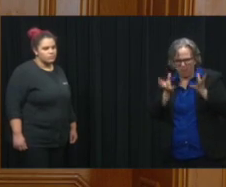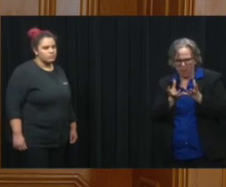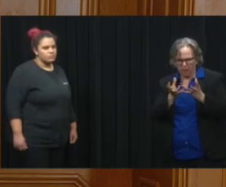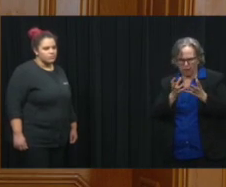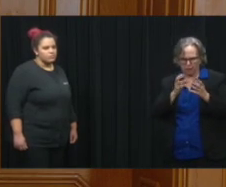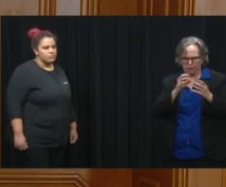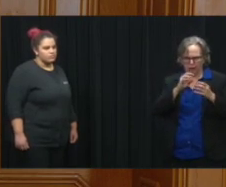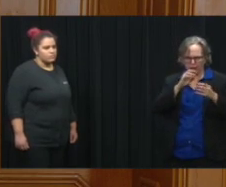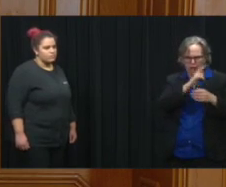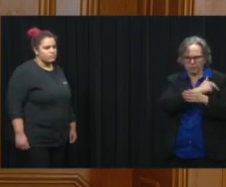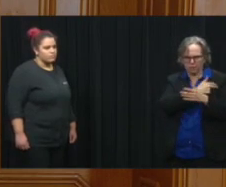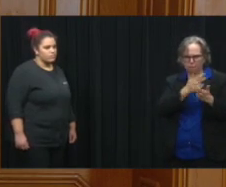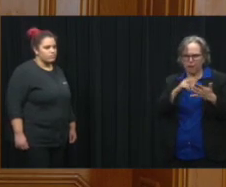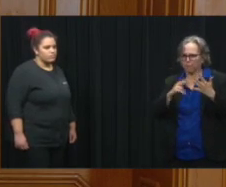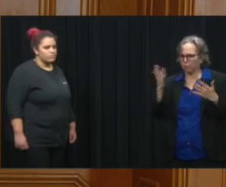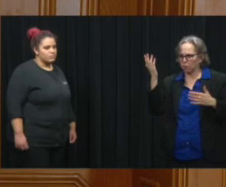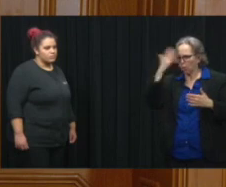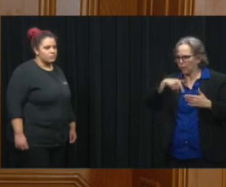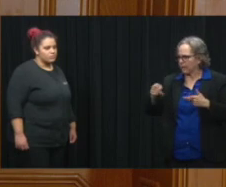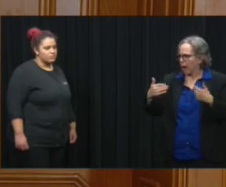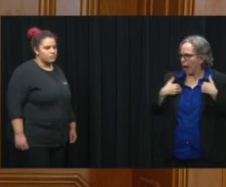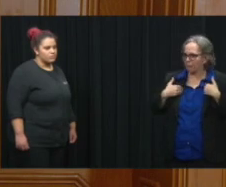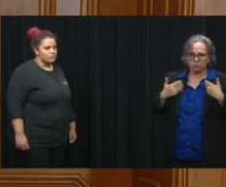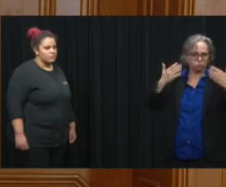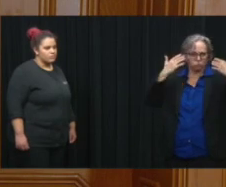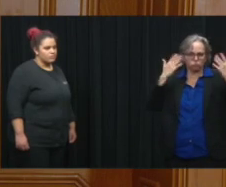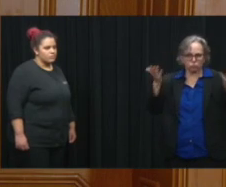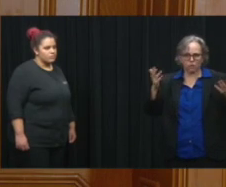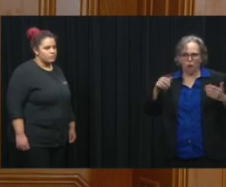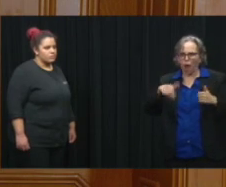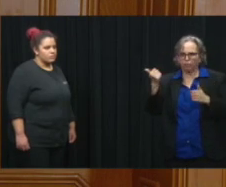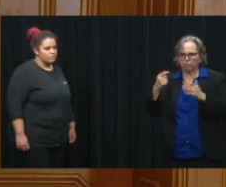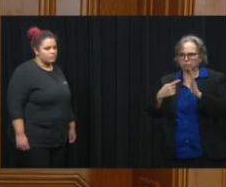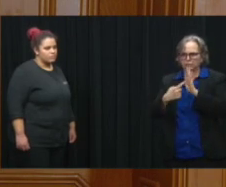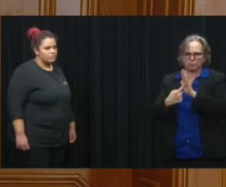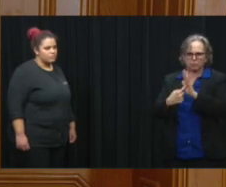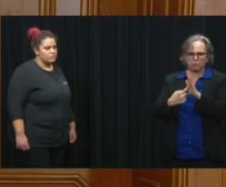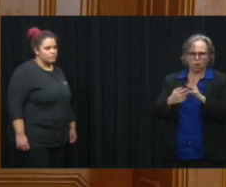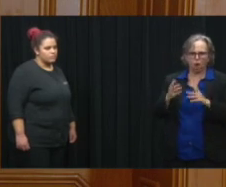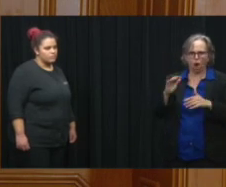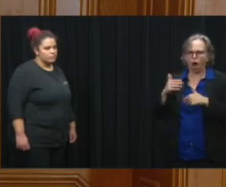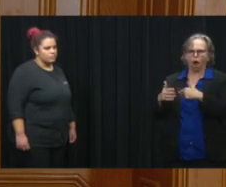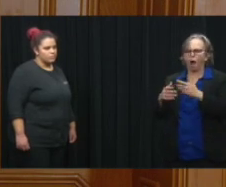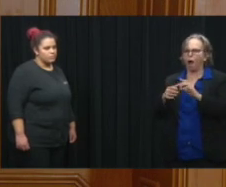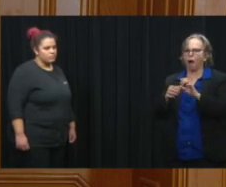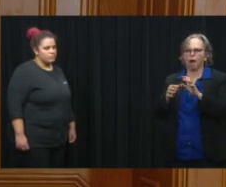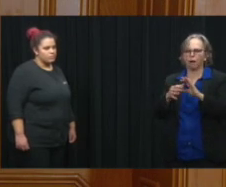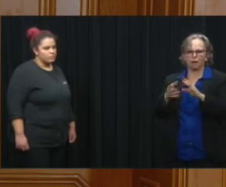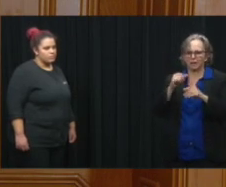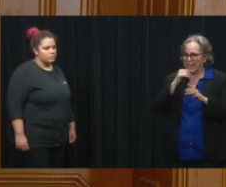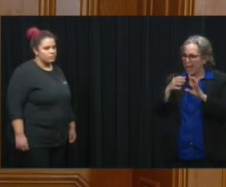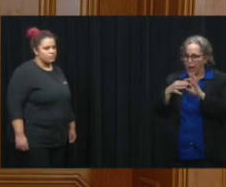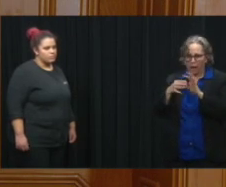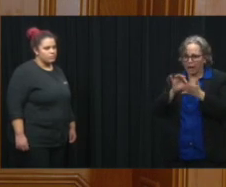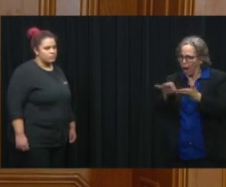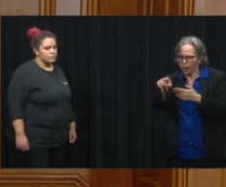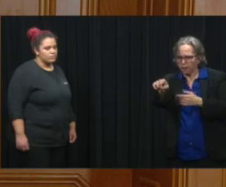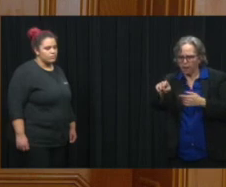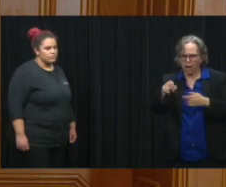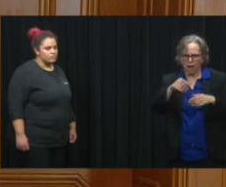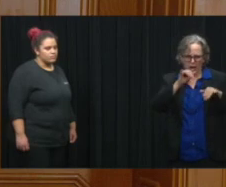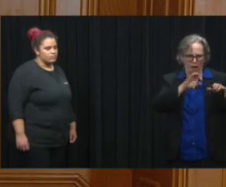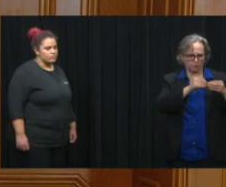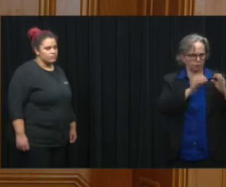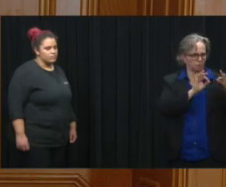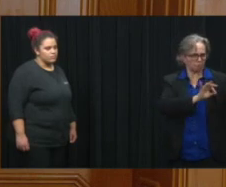know they have it. They may have other symptoms, and they somehow, we're not necessarily counting them. So again, I think when we